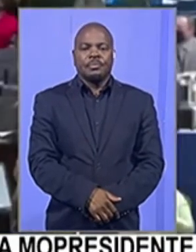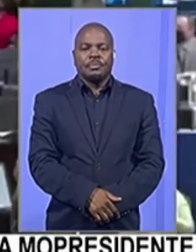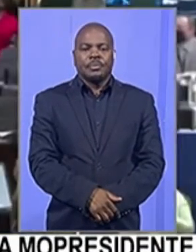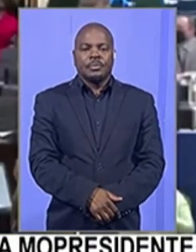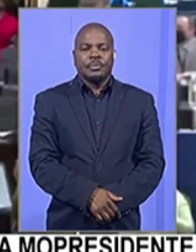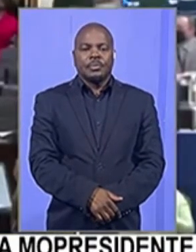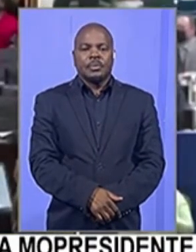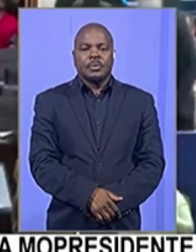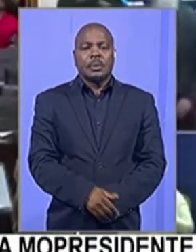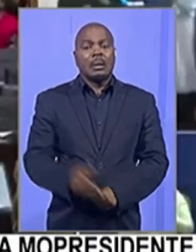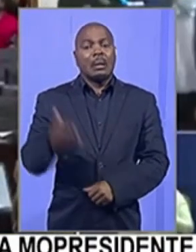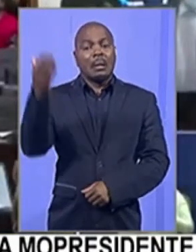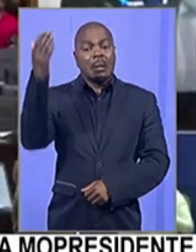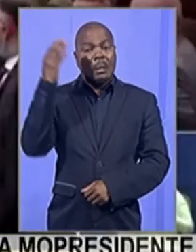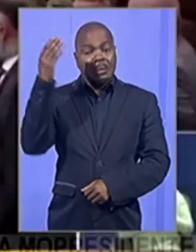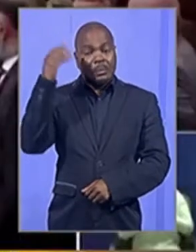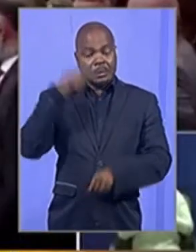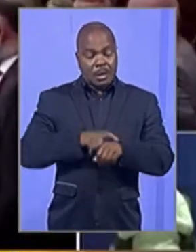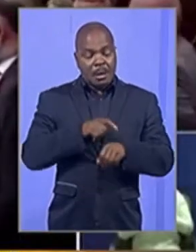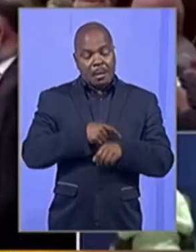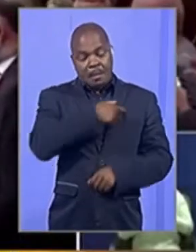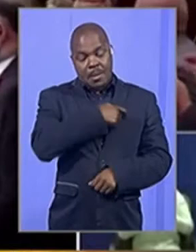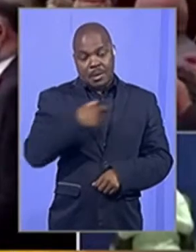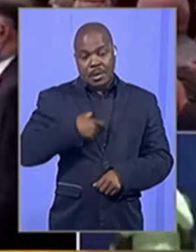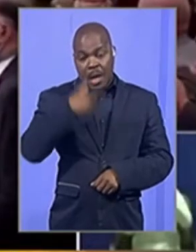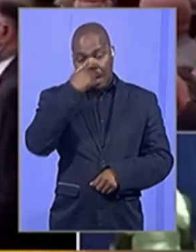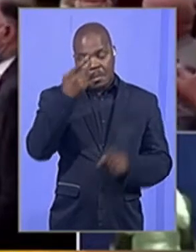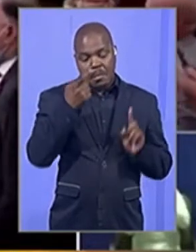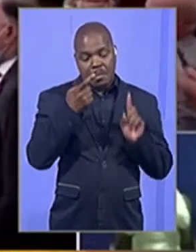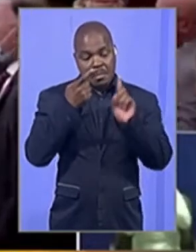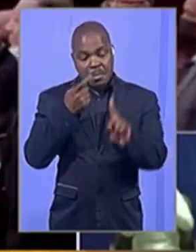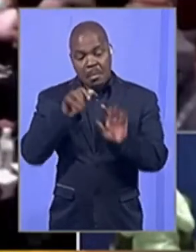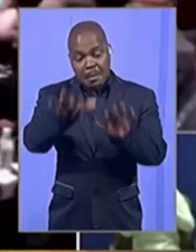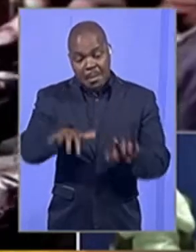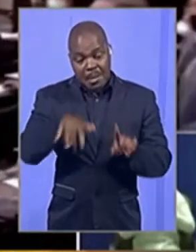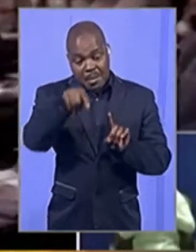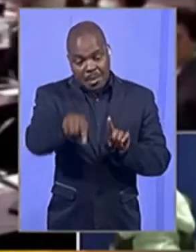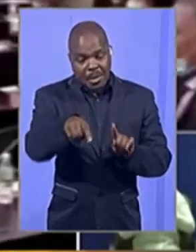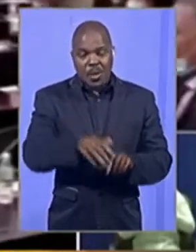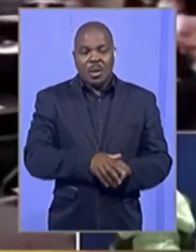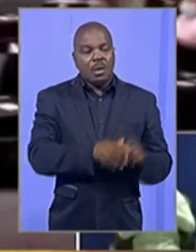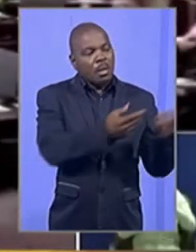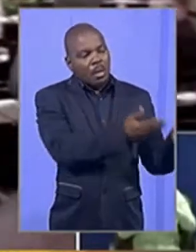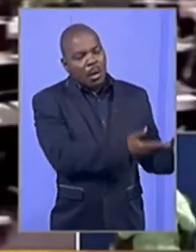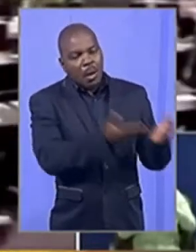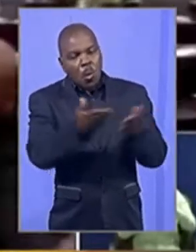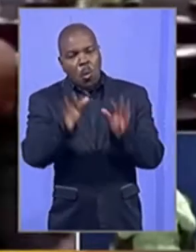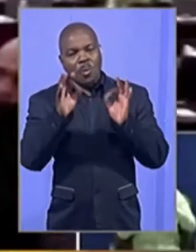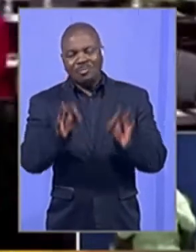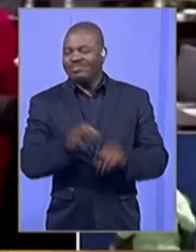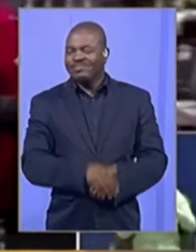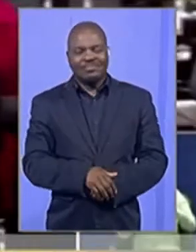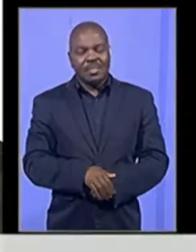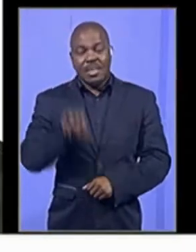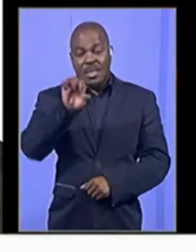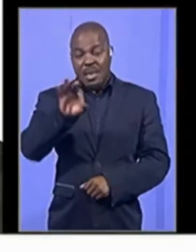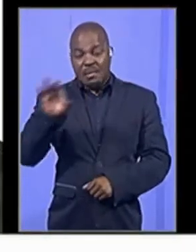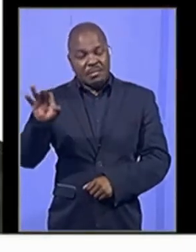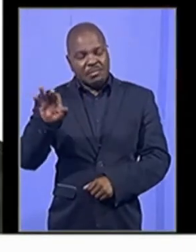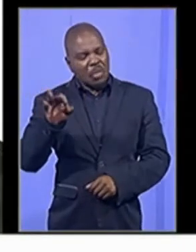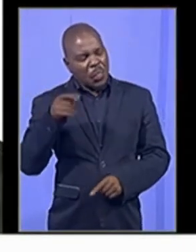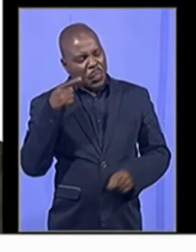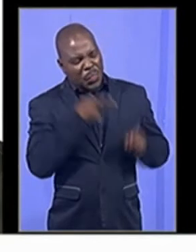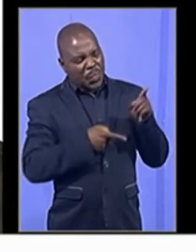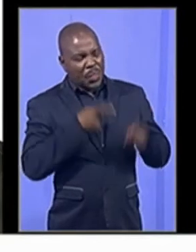Le khetlo lefitile nghamo presidente Ramaphosa, ane asahe lalaka pela parlamente, haaka afumana kamwele indi hutsua homo kawa EFF. In terms